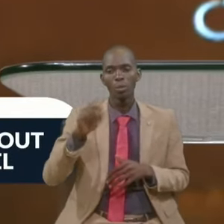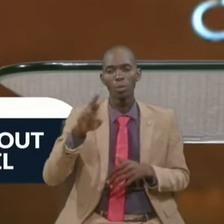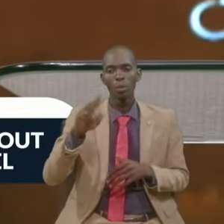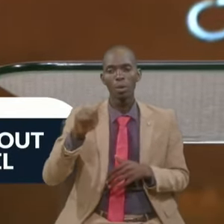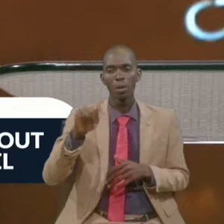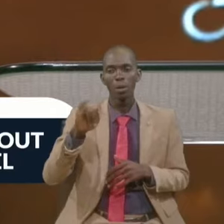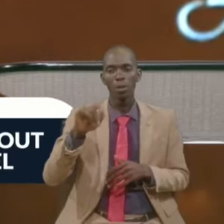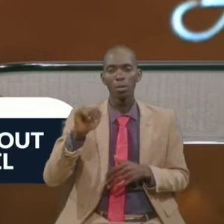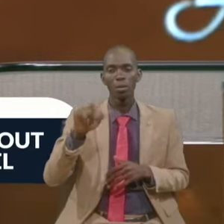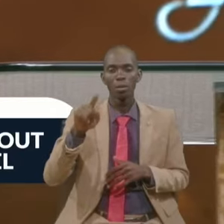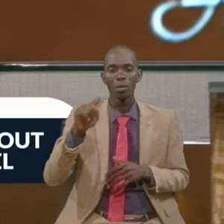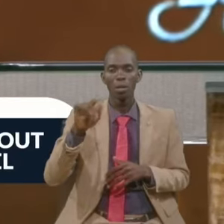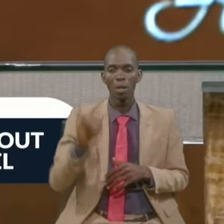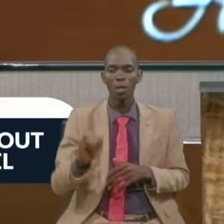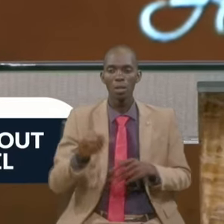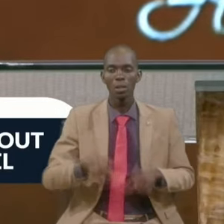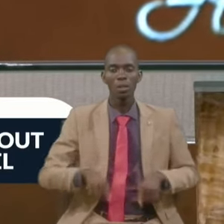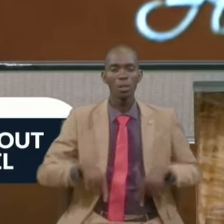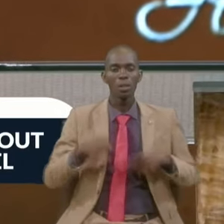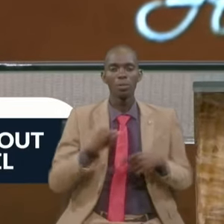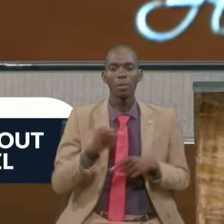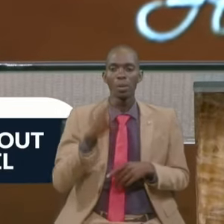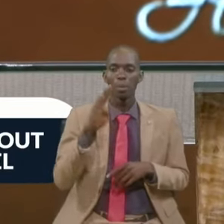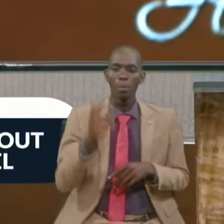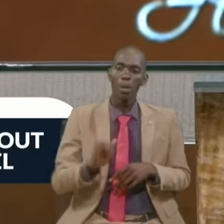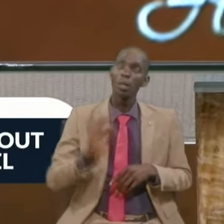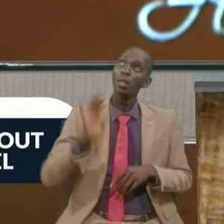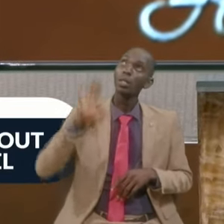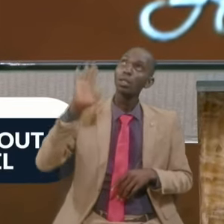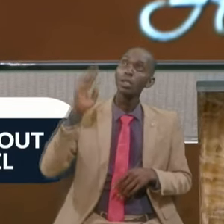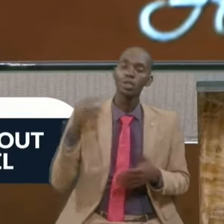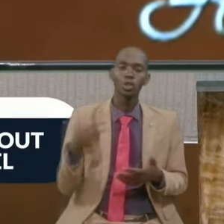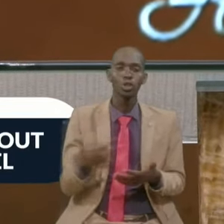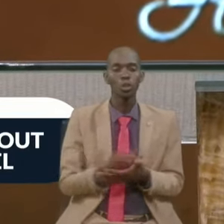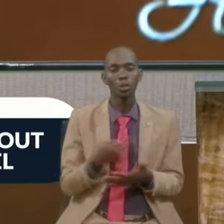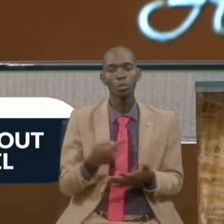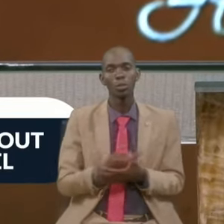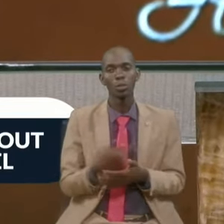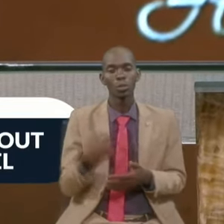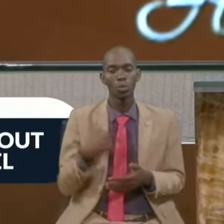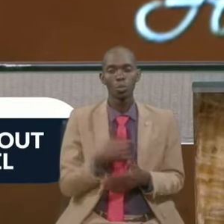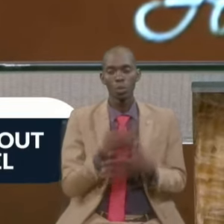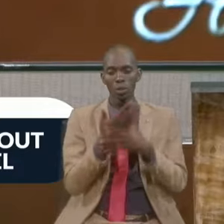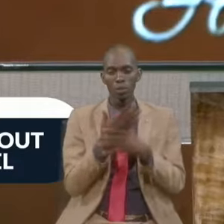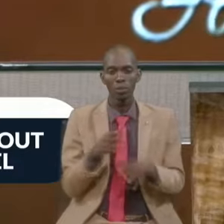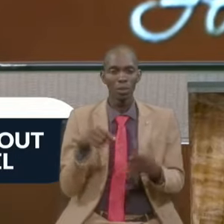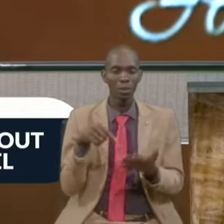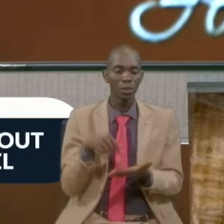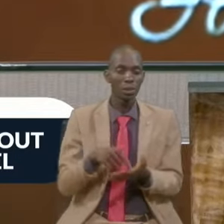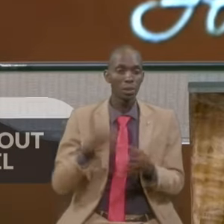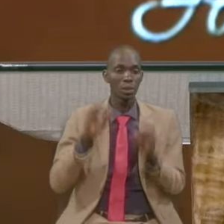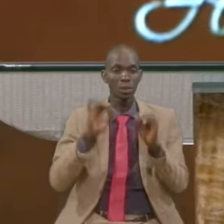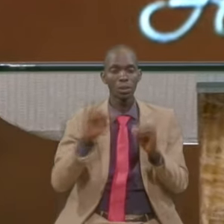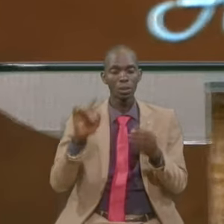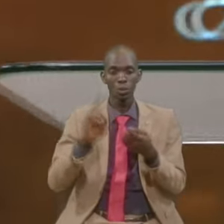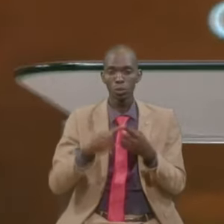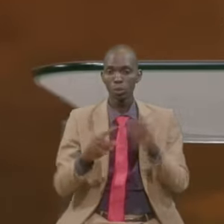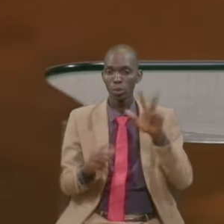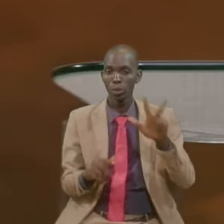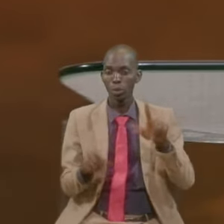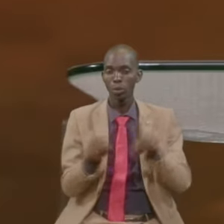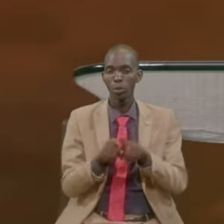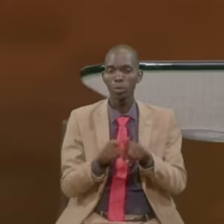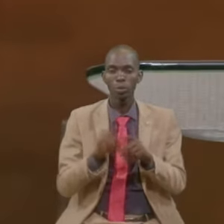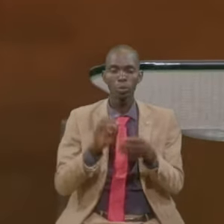living by his gospel. We're dividing this to three parts. Number